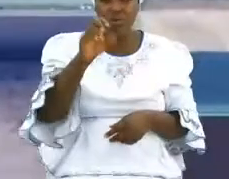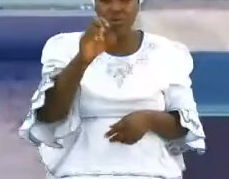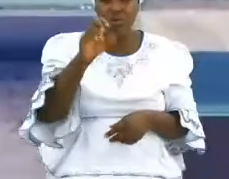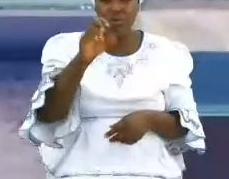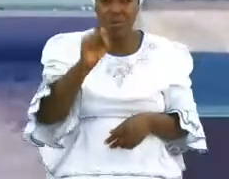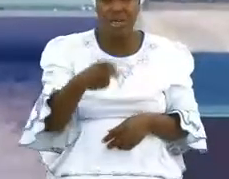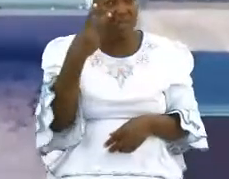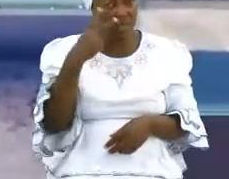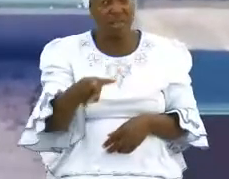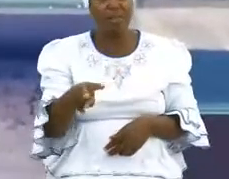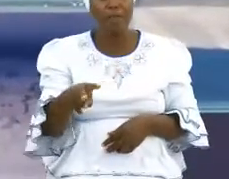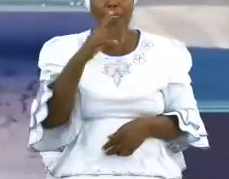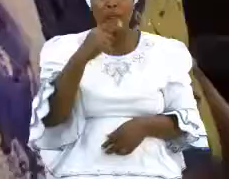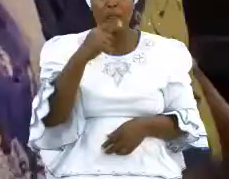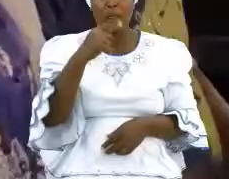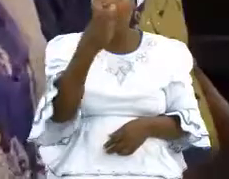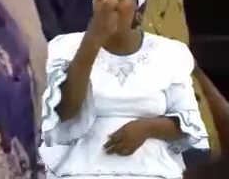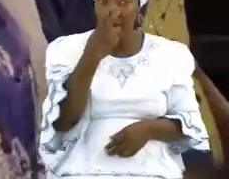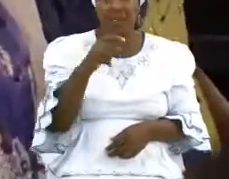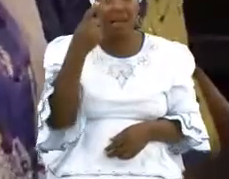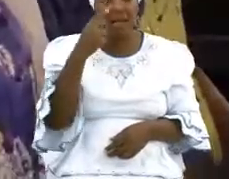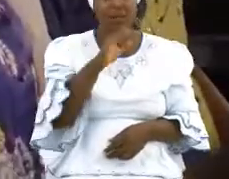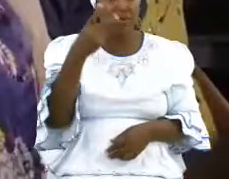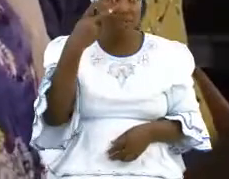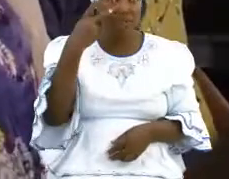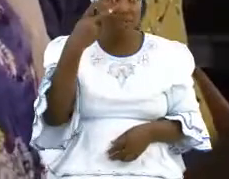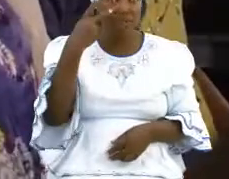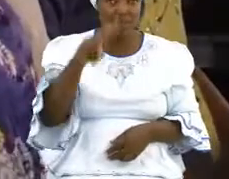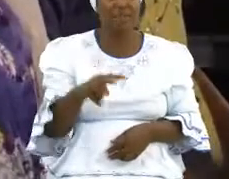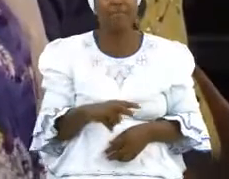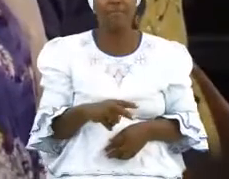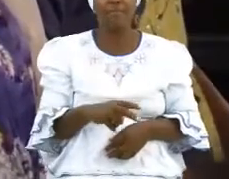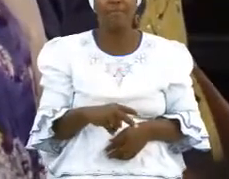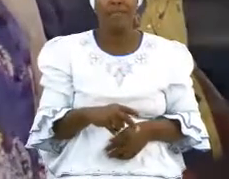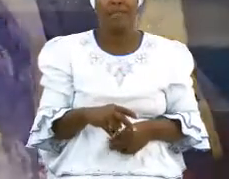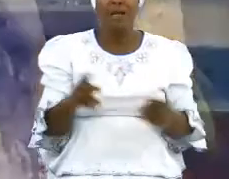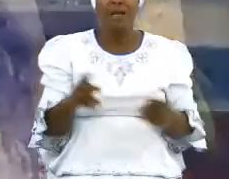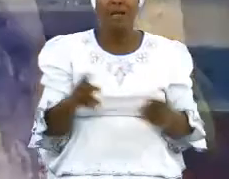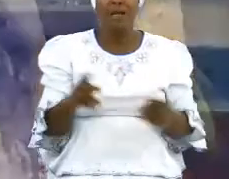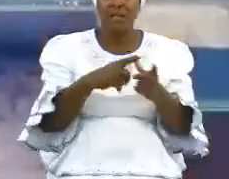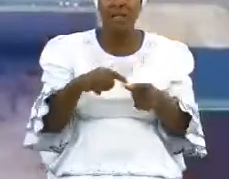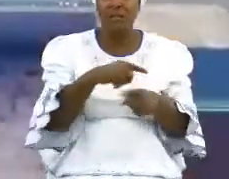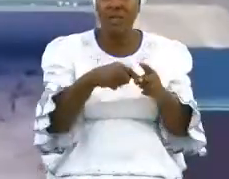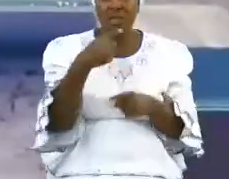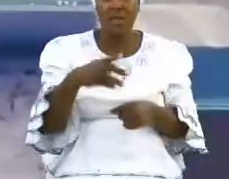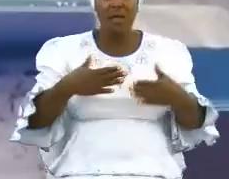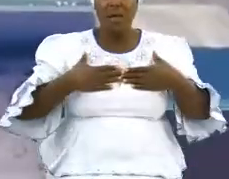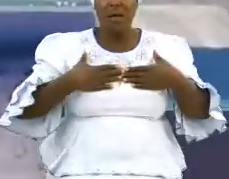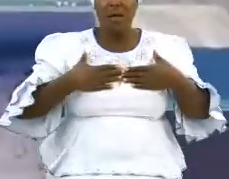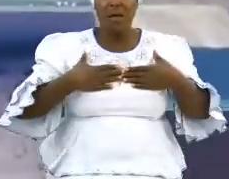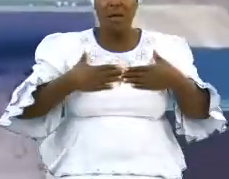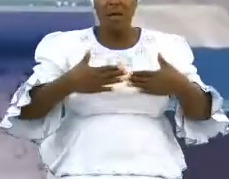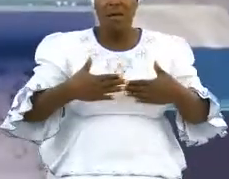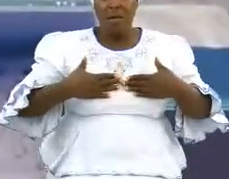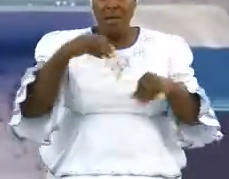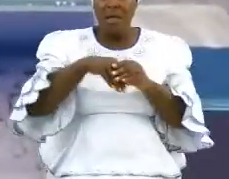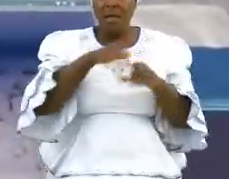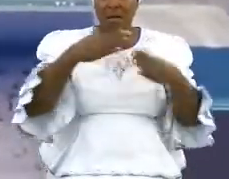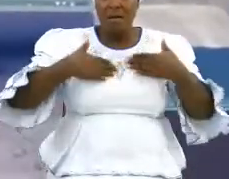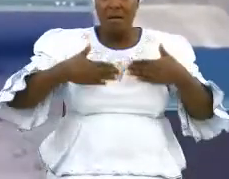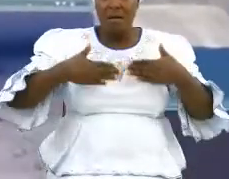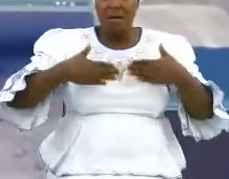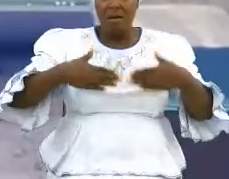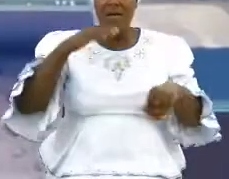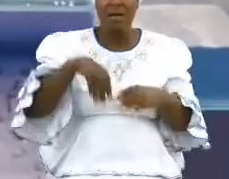blind eyes will see. And when he says, "Breathe in and breathe out," all the lungs that